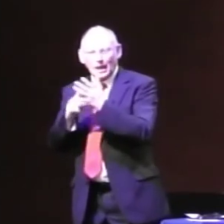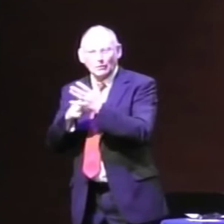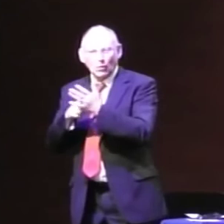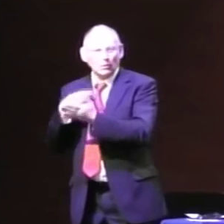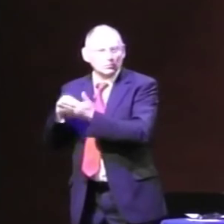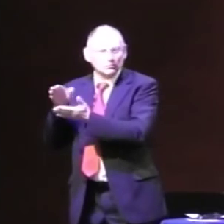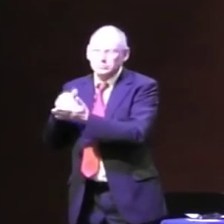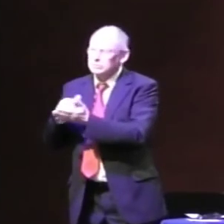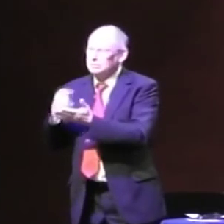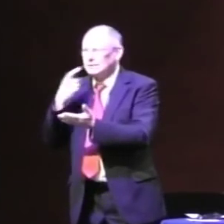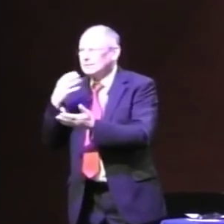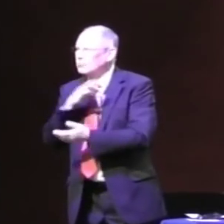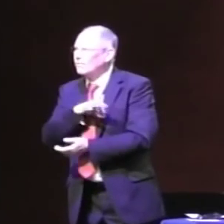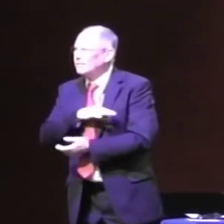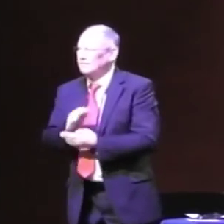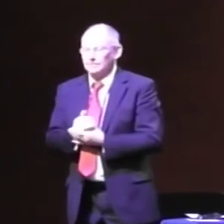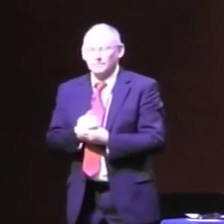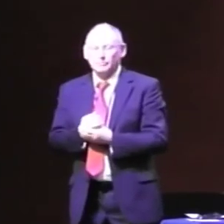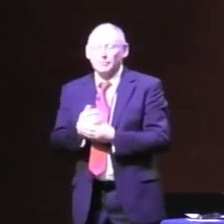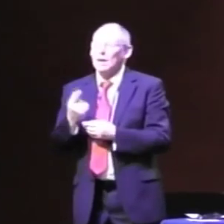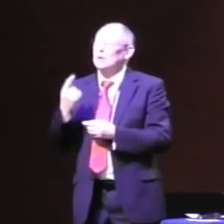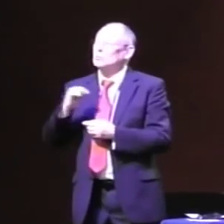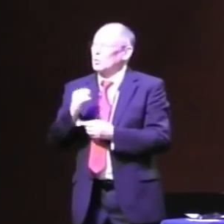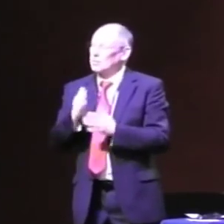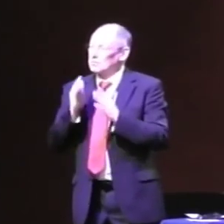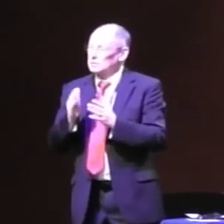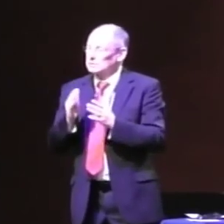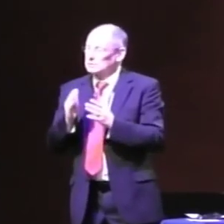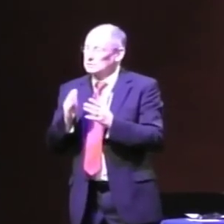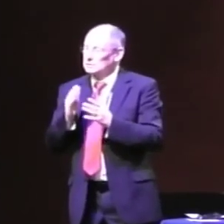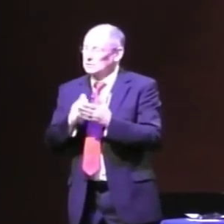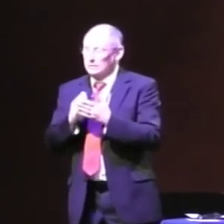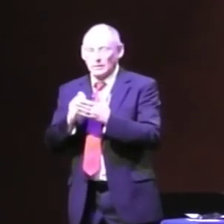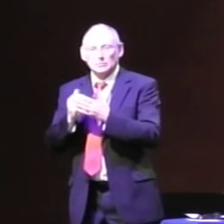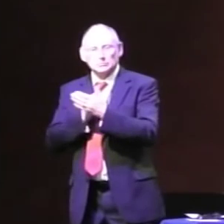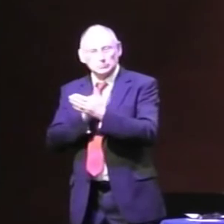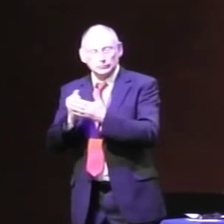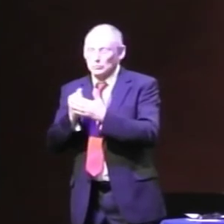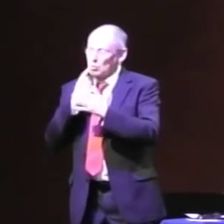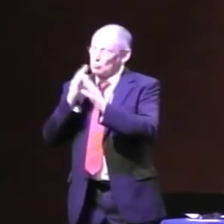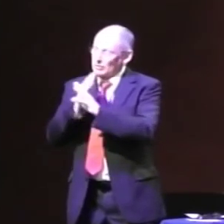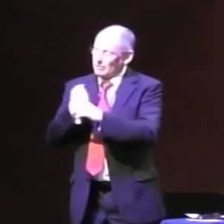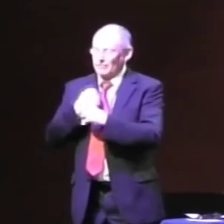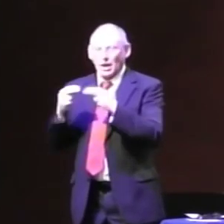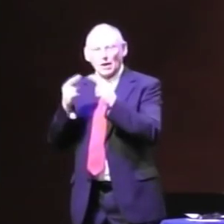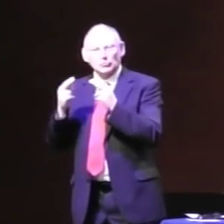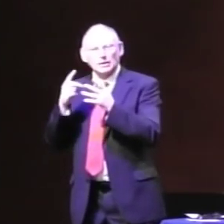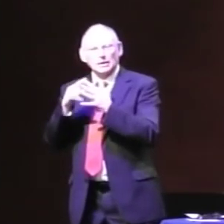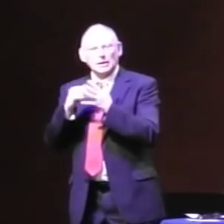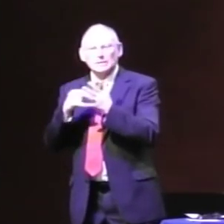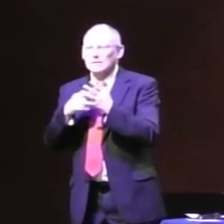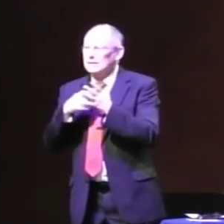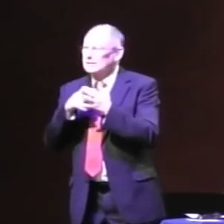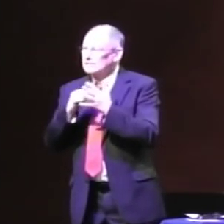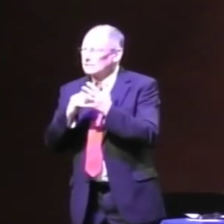use as easy profit. In Scotland, we must oppose the marketising and privatisation of our housing estates.